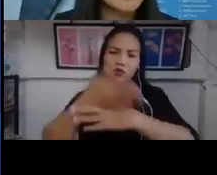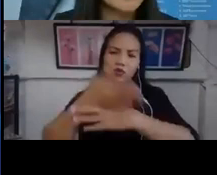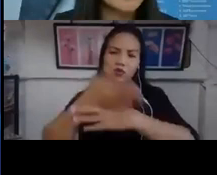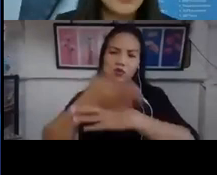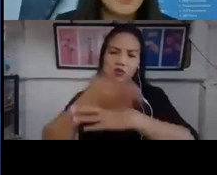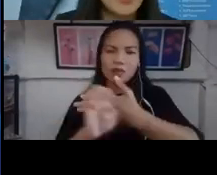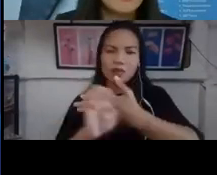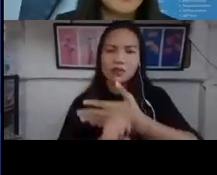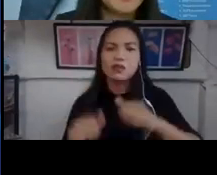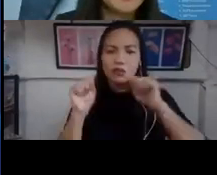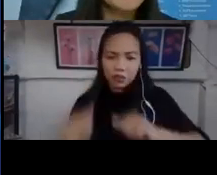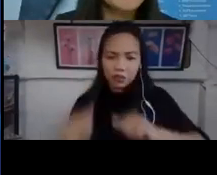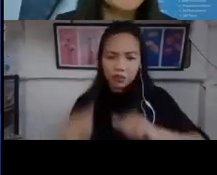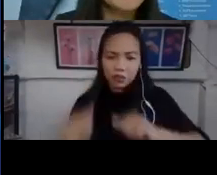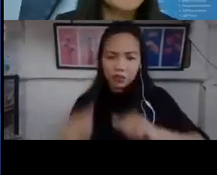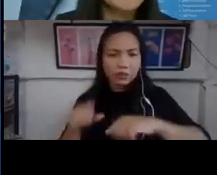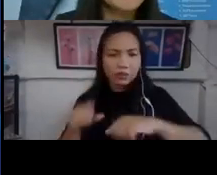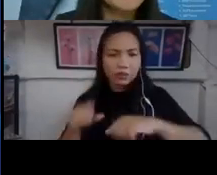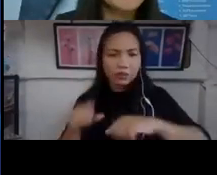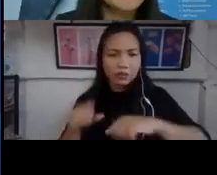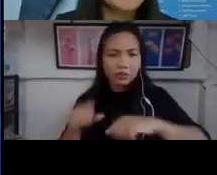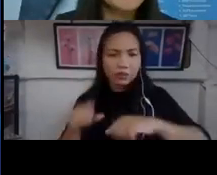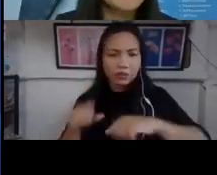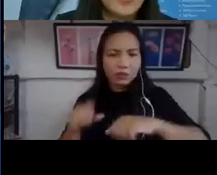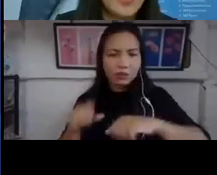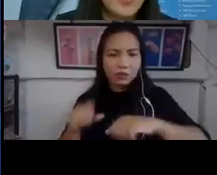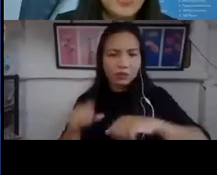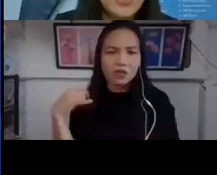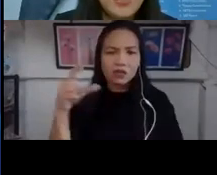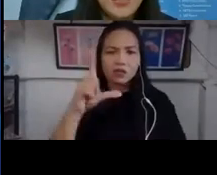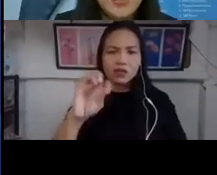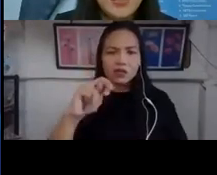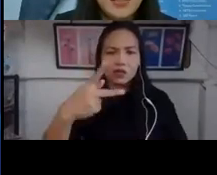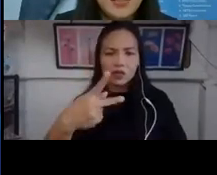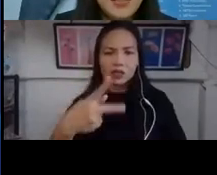ng feedback for yung today.